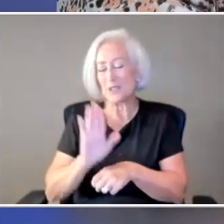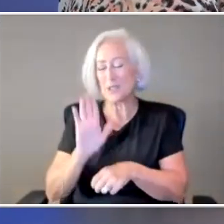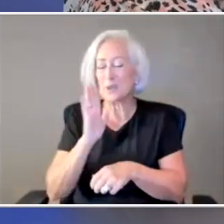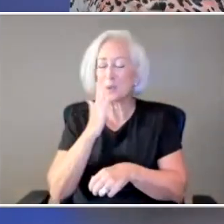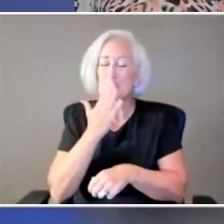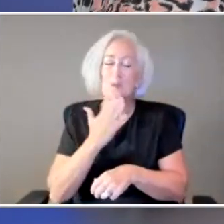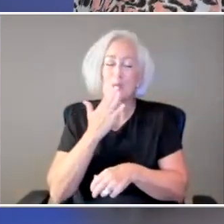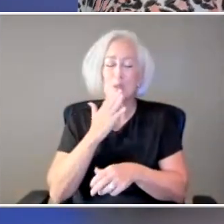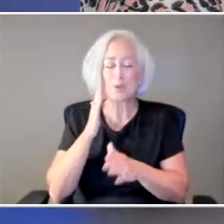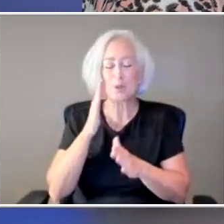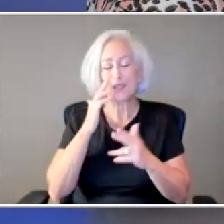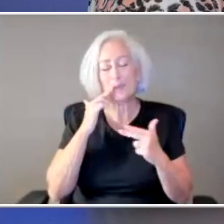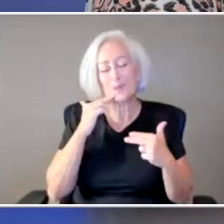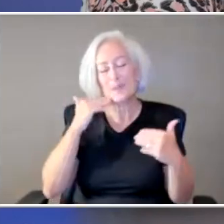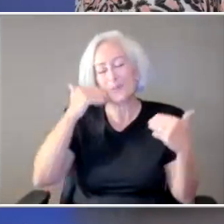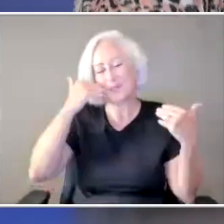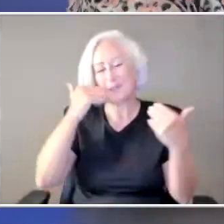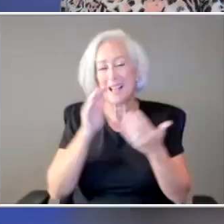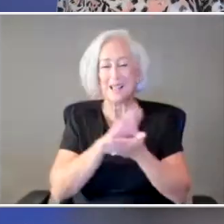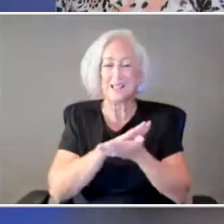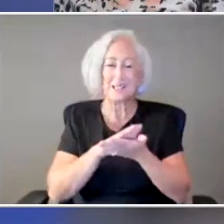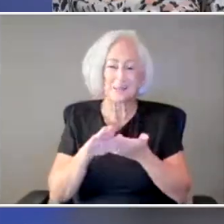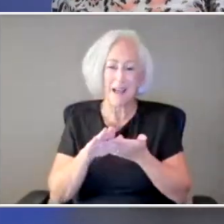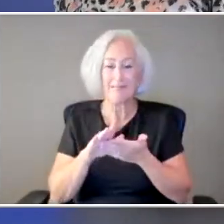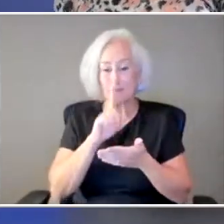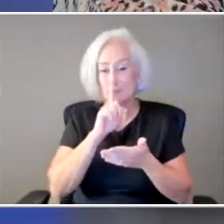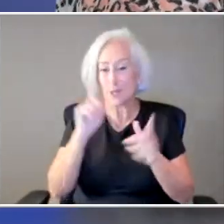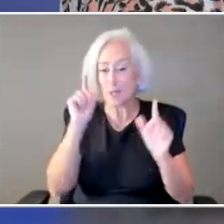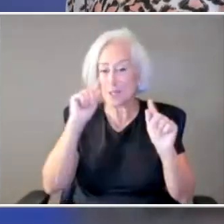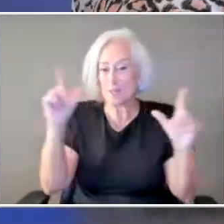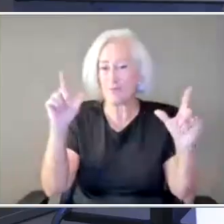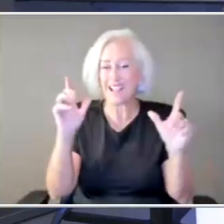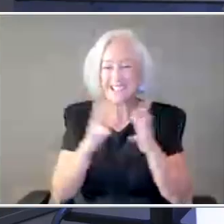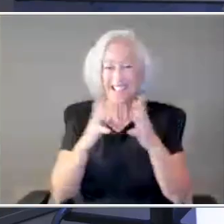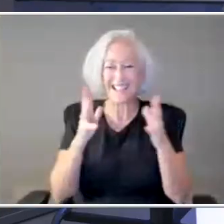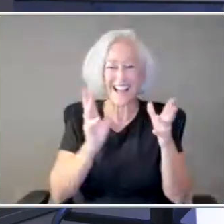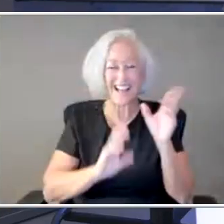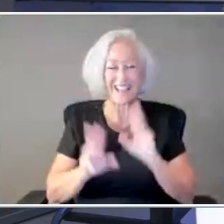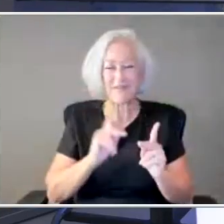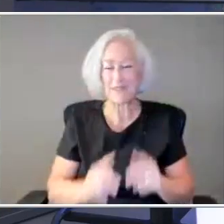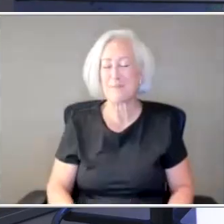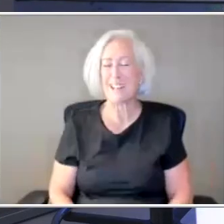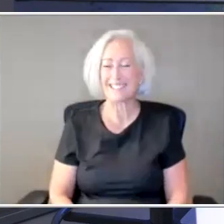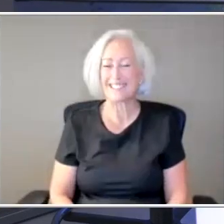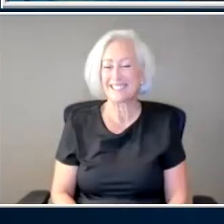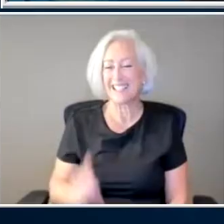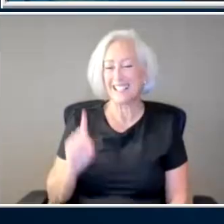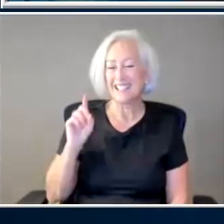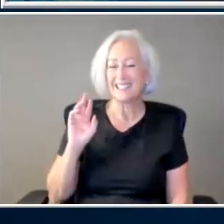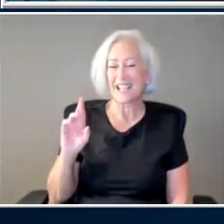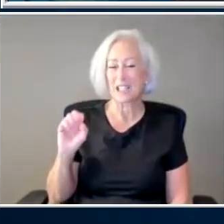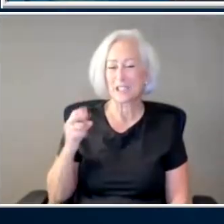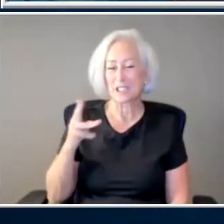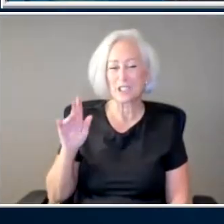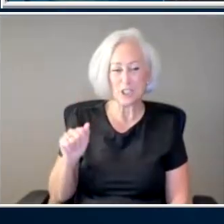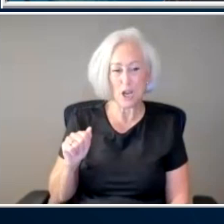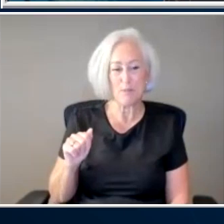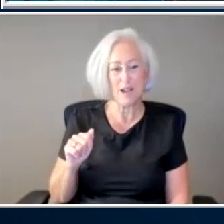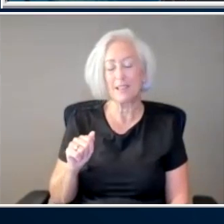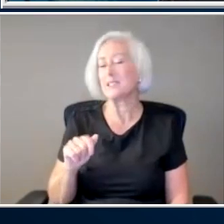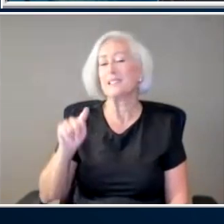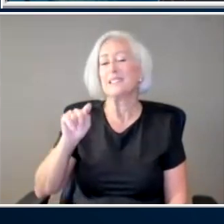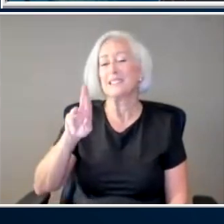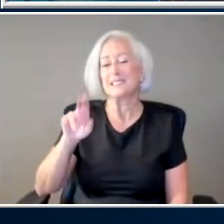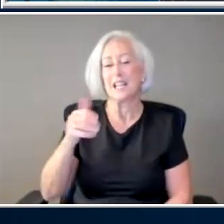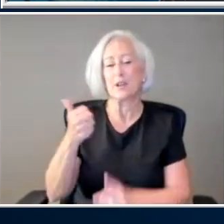kind, just really surprises a lot of people. Dr. Sharma, you've gotten to know Terry. Terry had a double mastectomy years